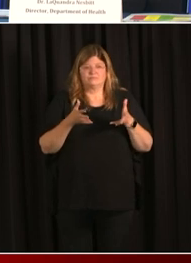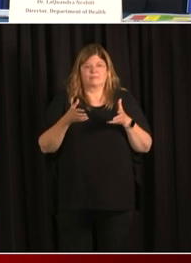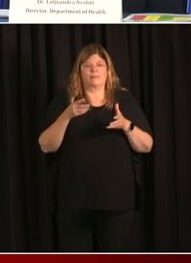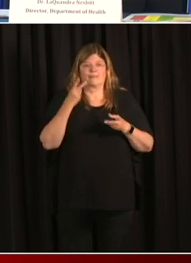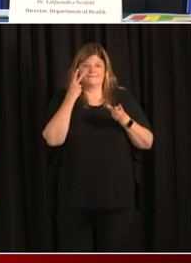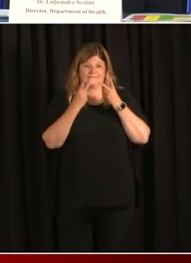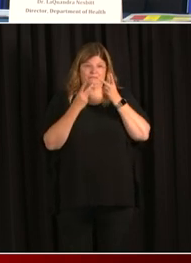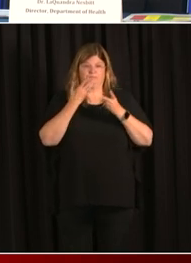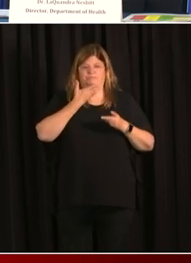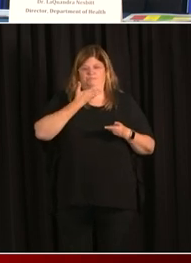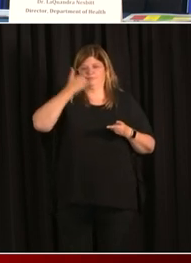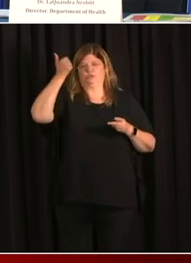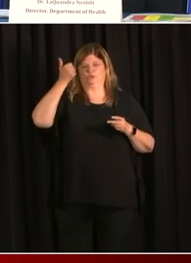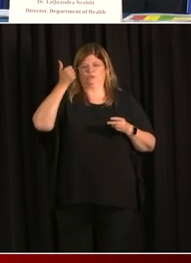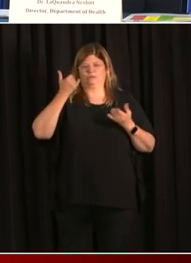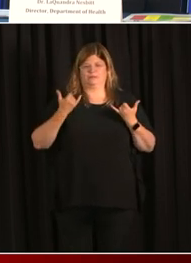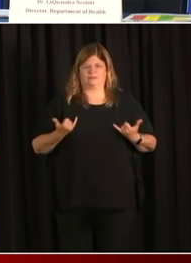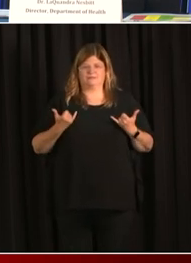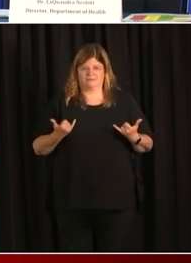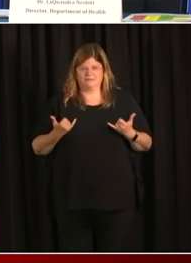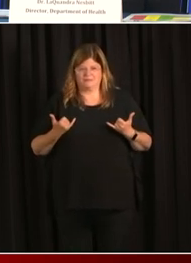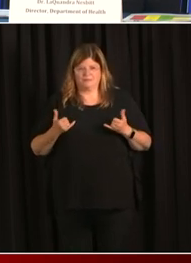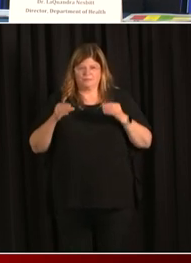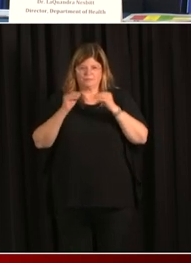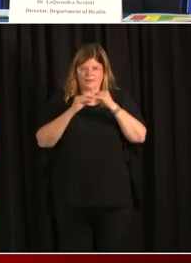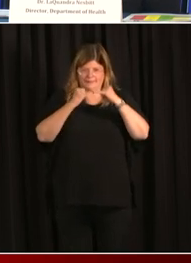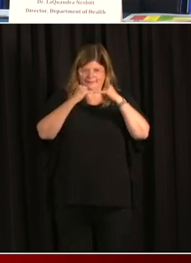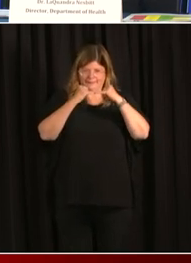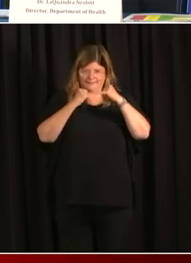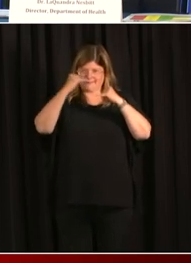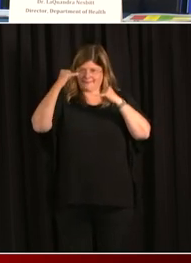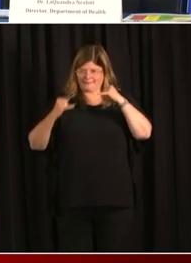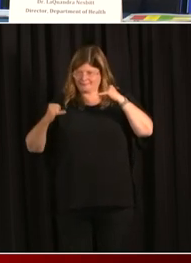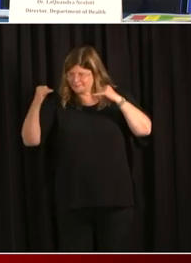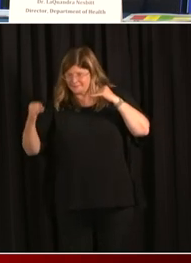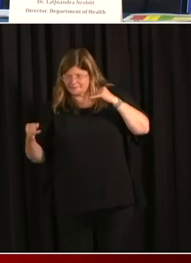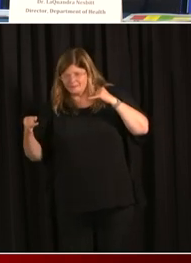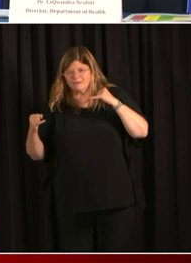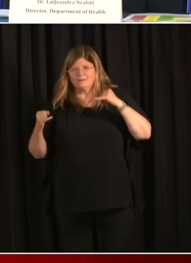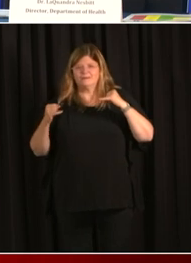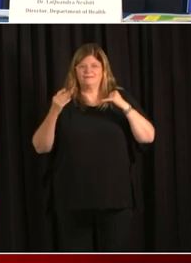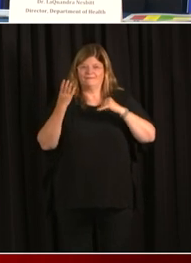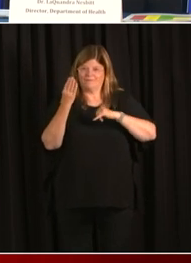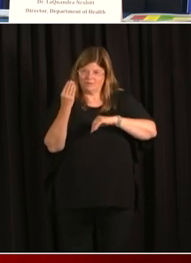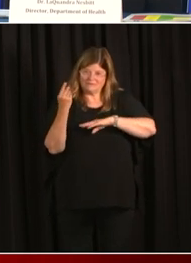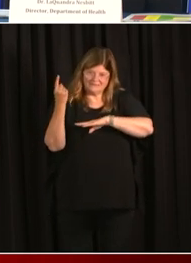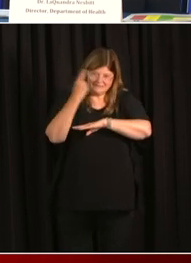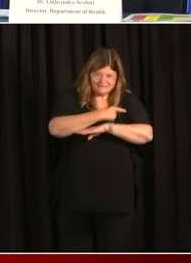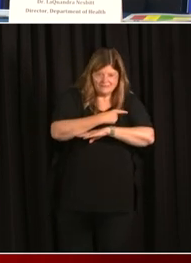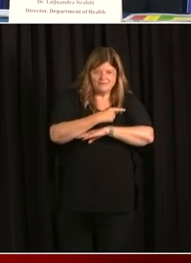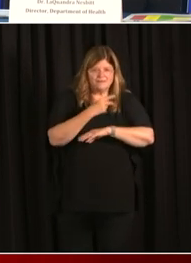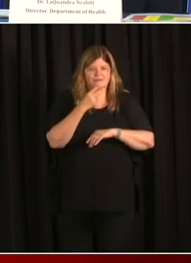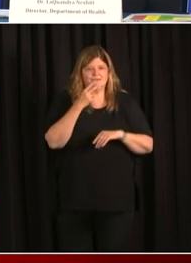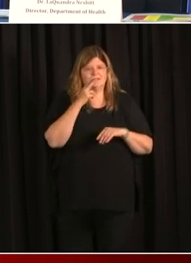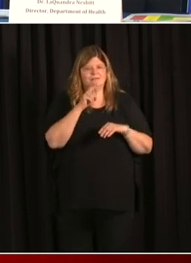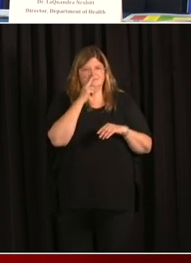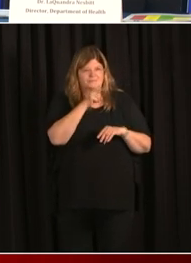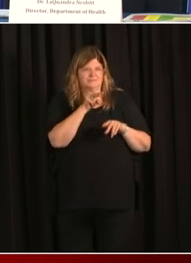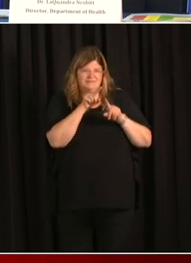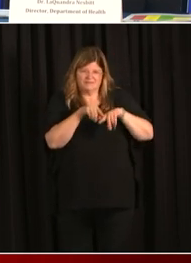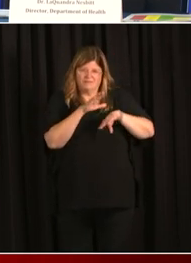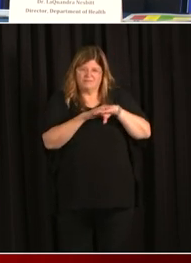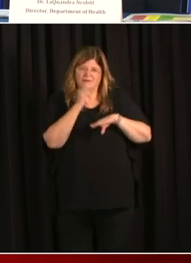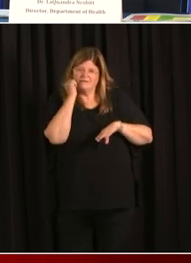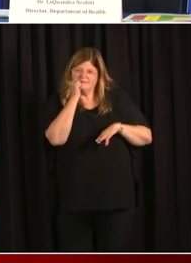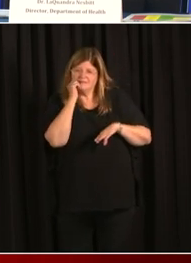people to see if a line is decreasing for 14 days based on the daily reported case rate,